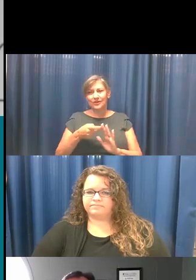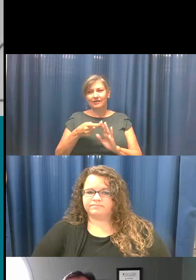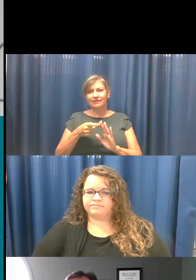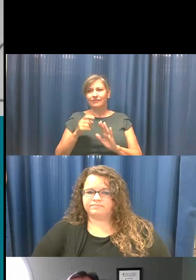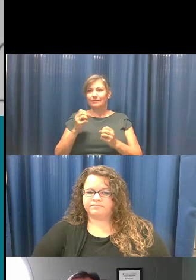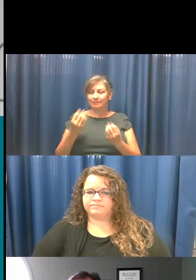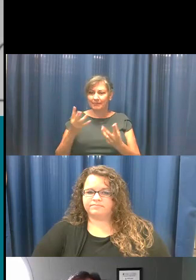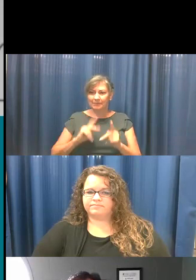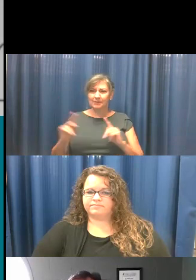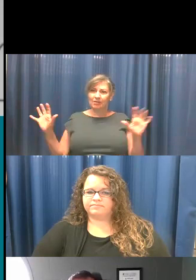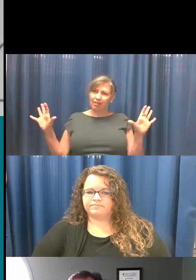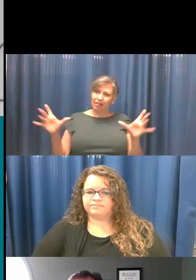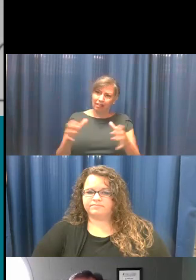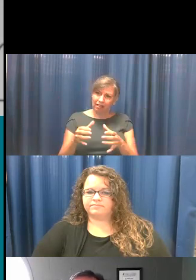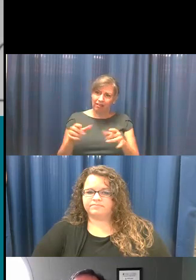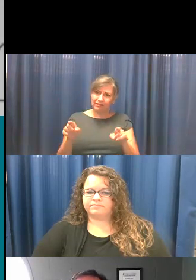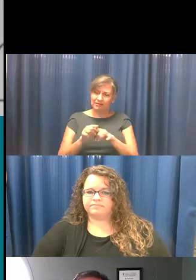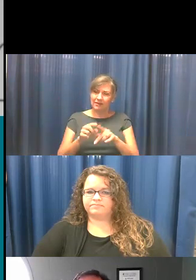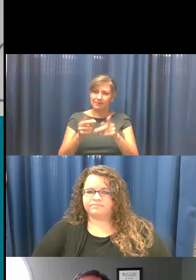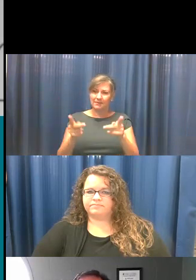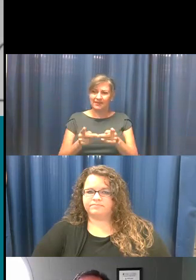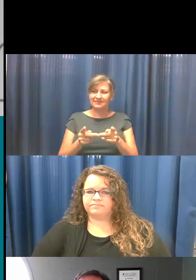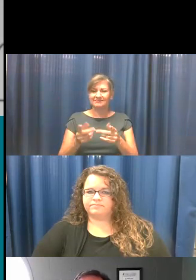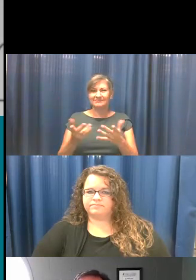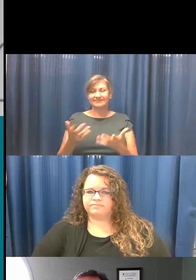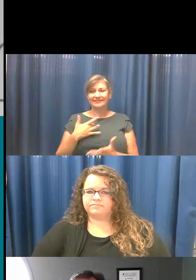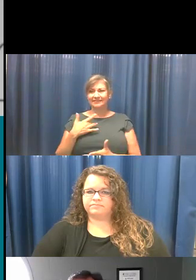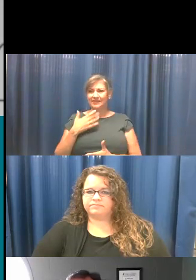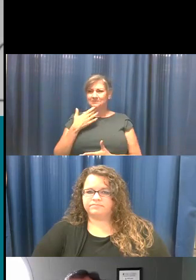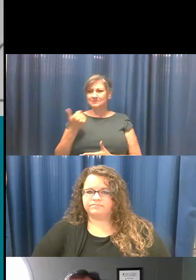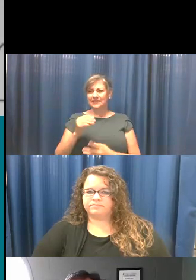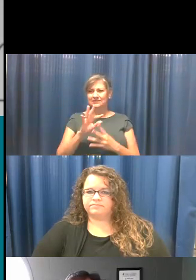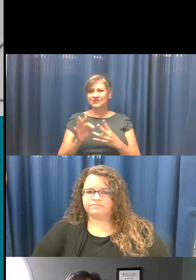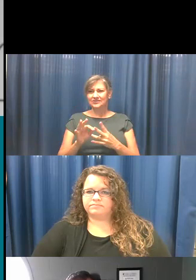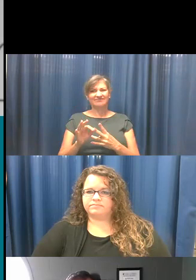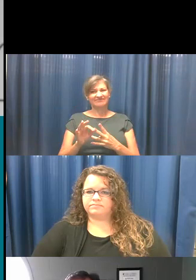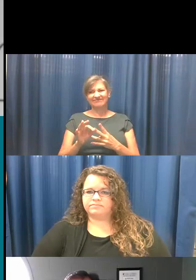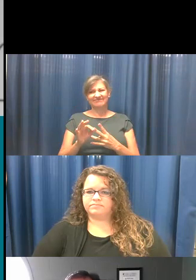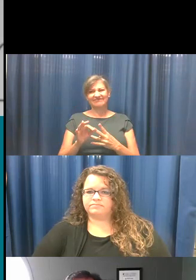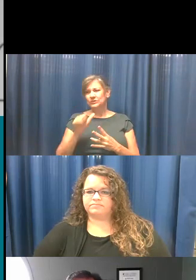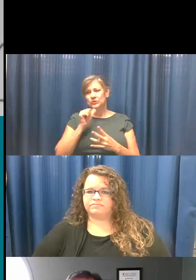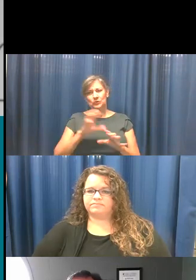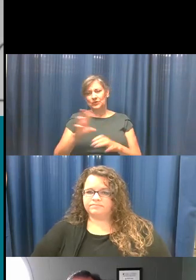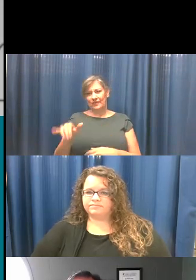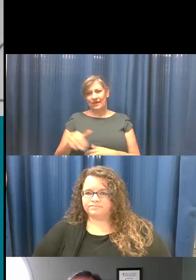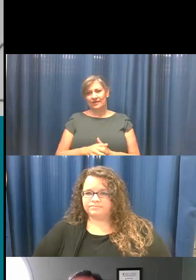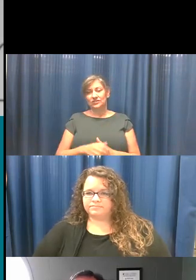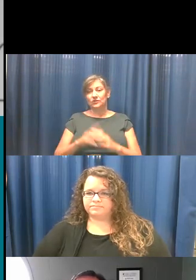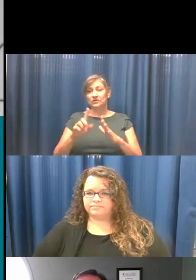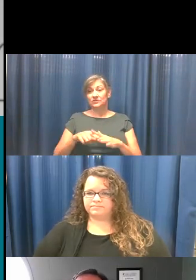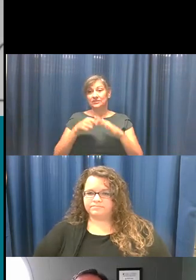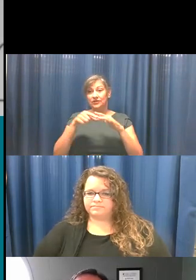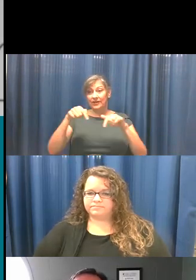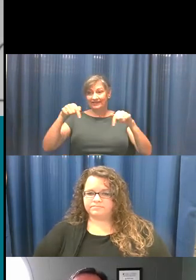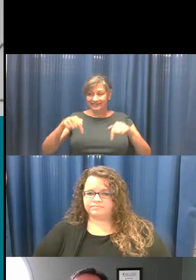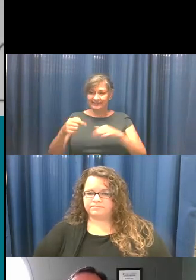together in the same space, it felt like the best choice not to do that. So as we kick off this morning, I do want